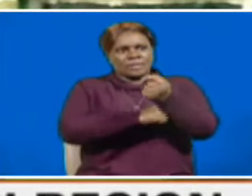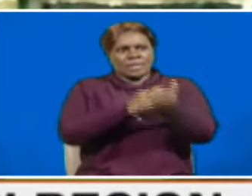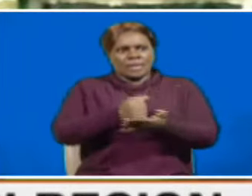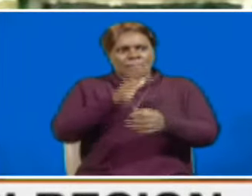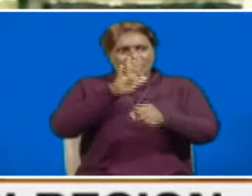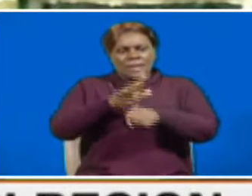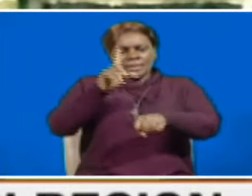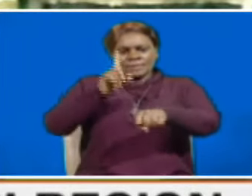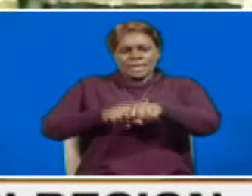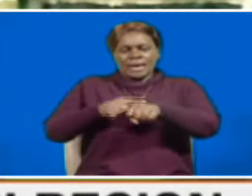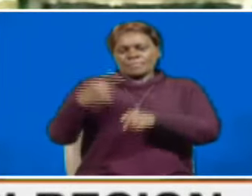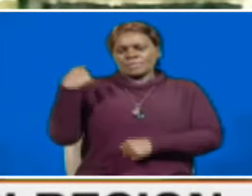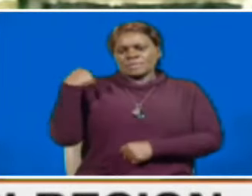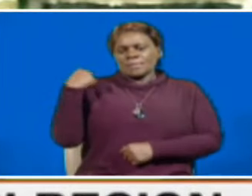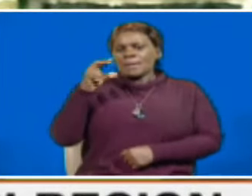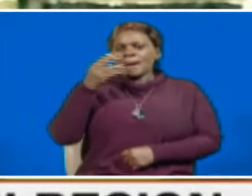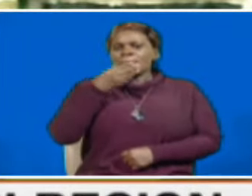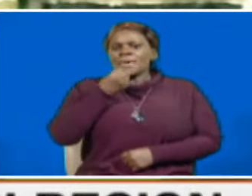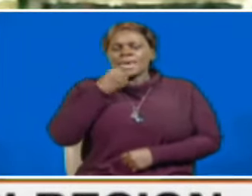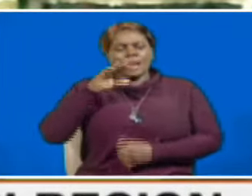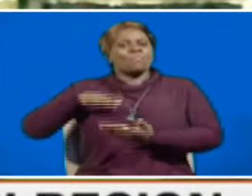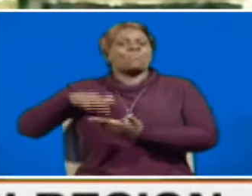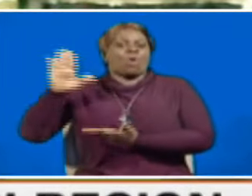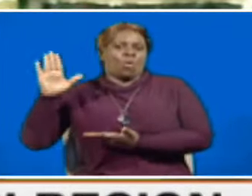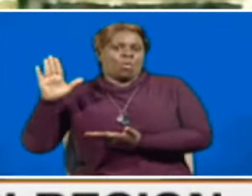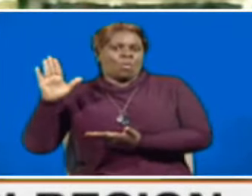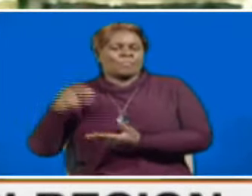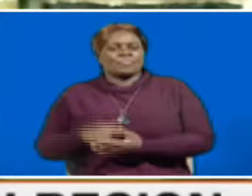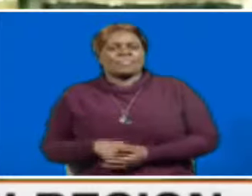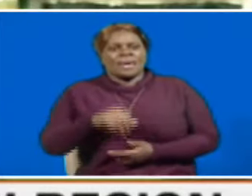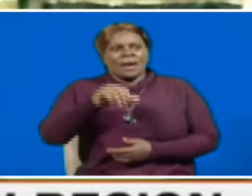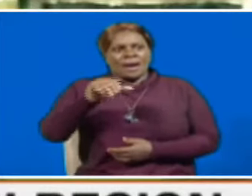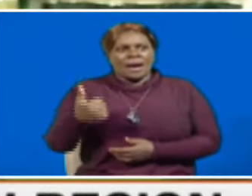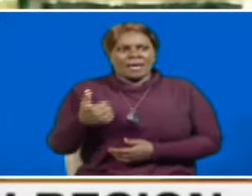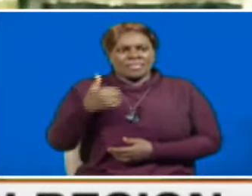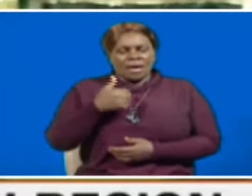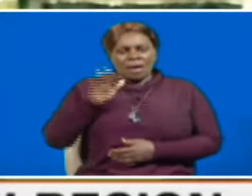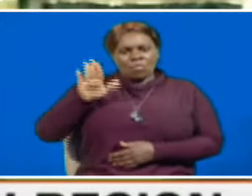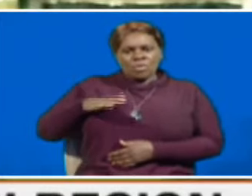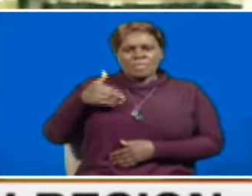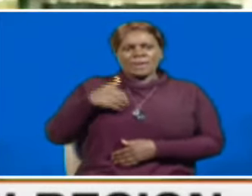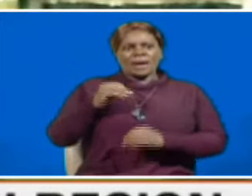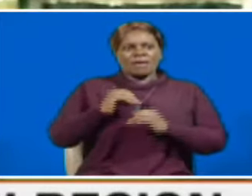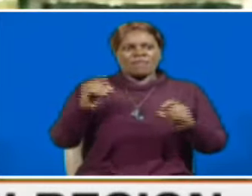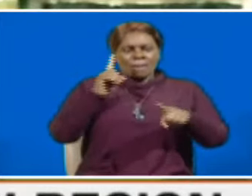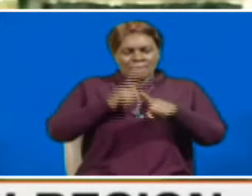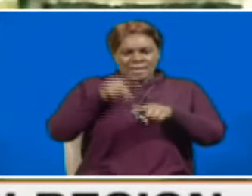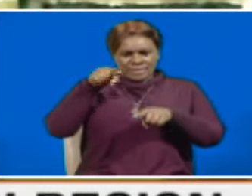unable number of men women